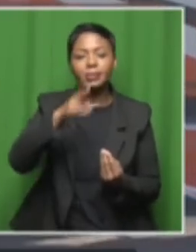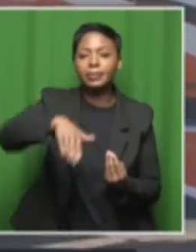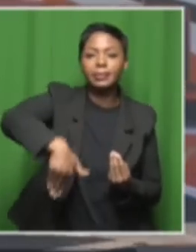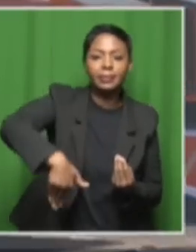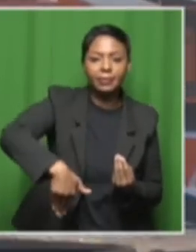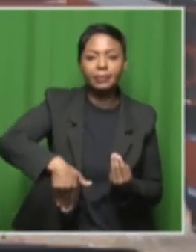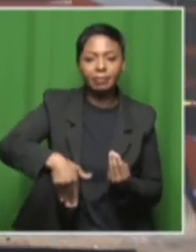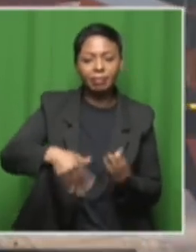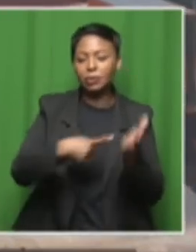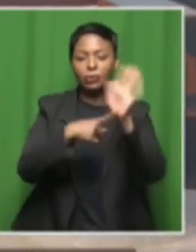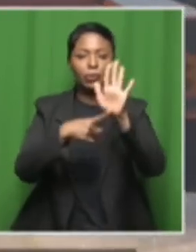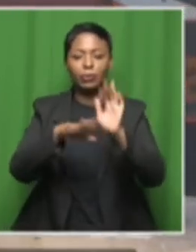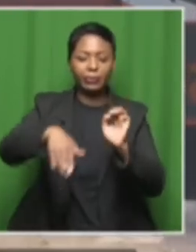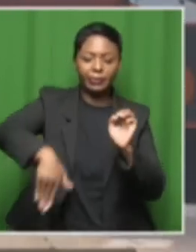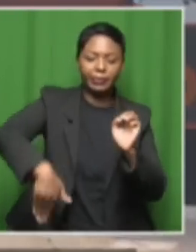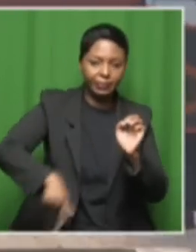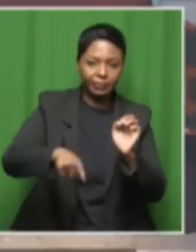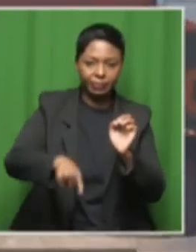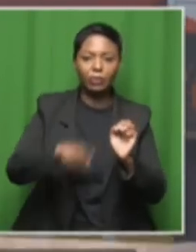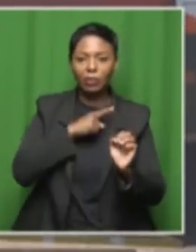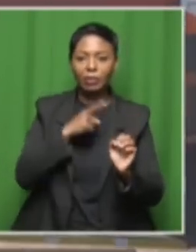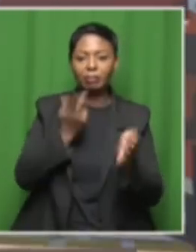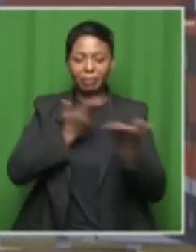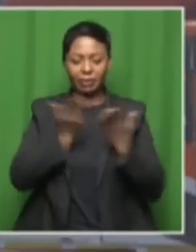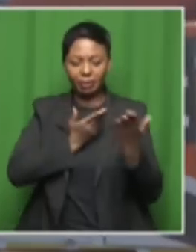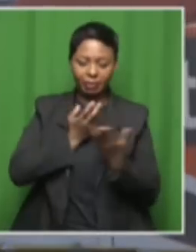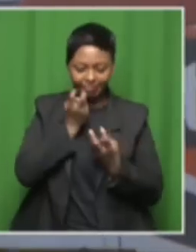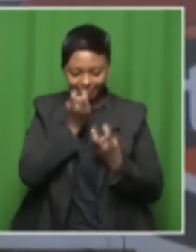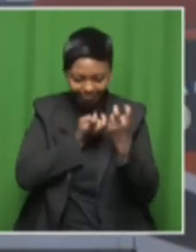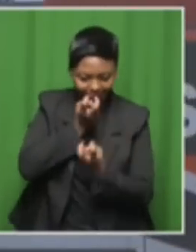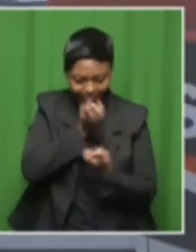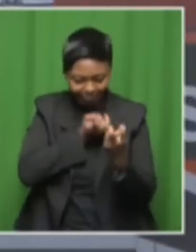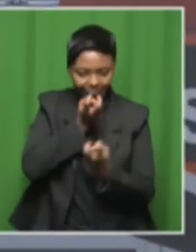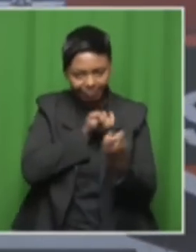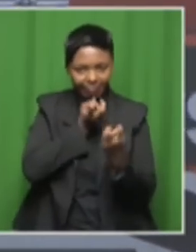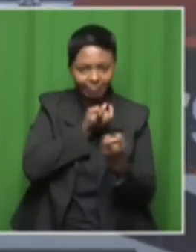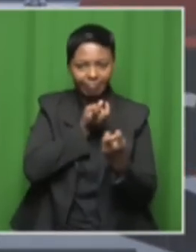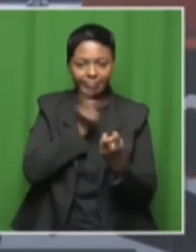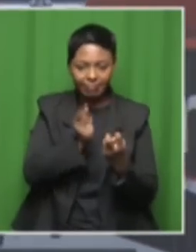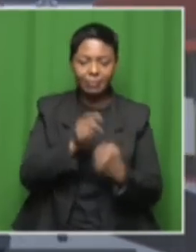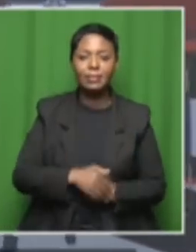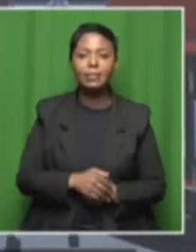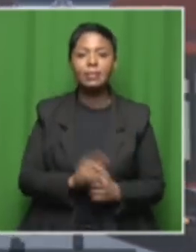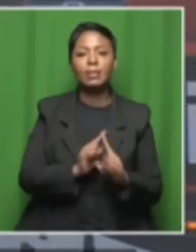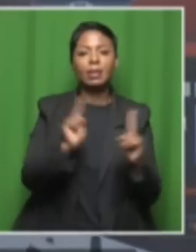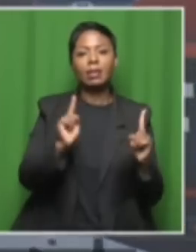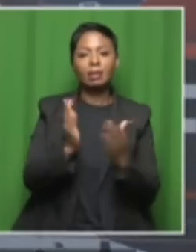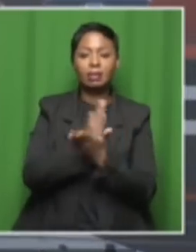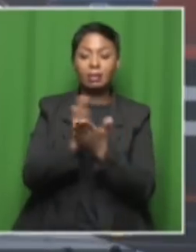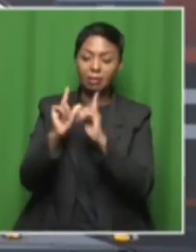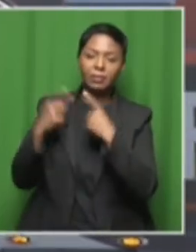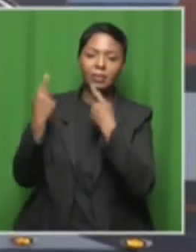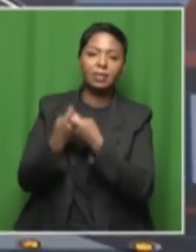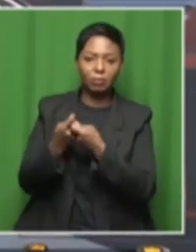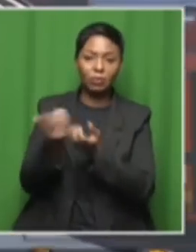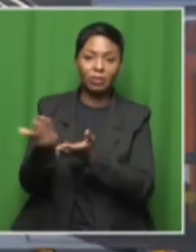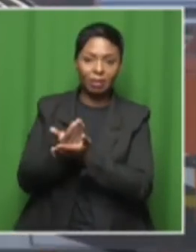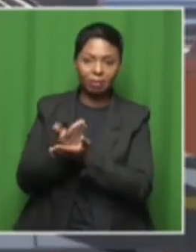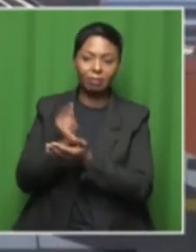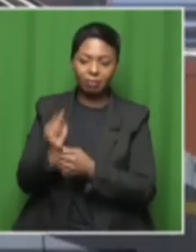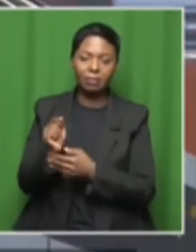seems that from the pointing signs that some of the rescuers are